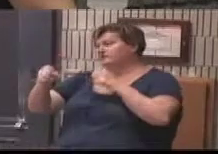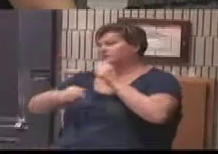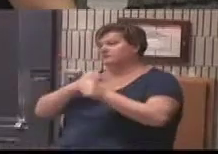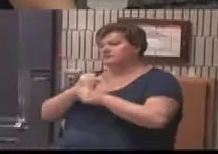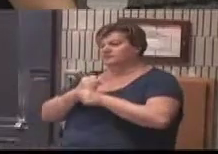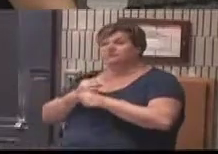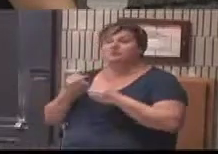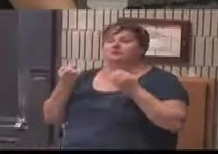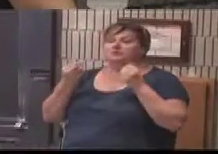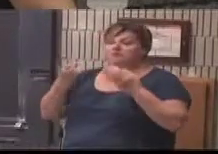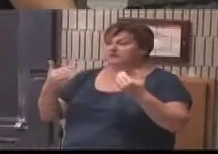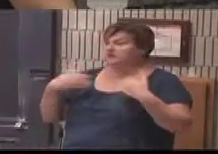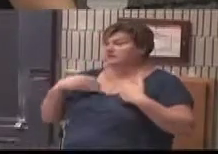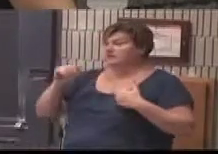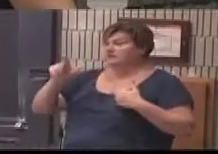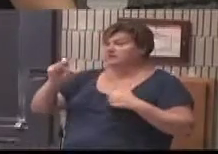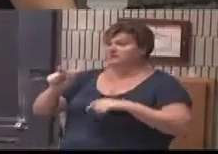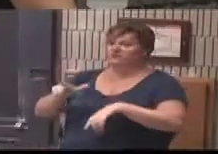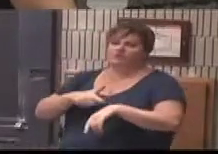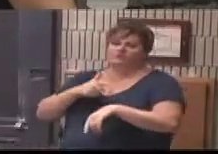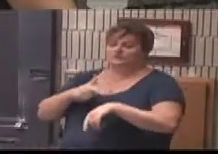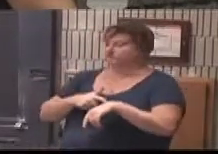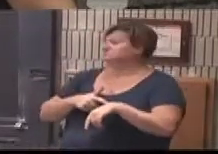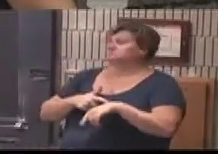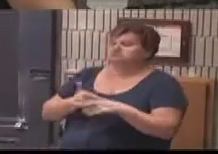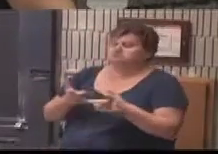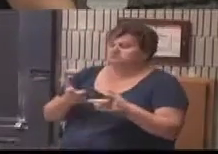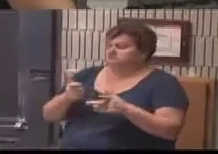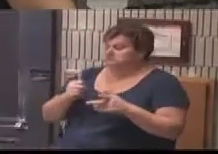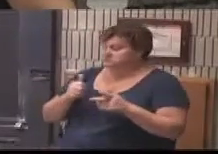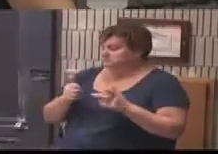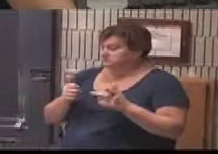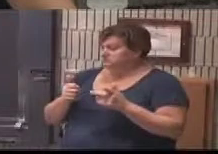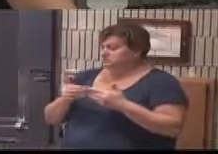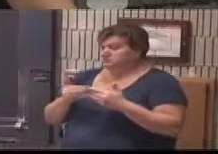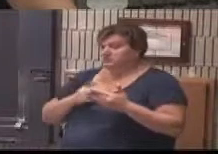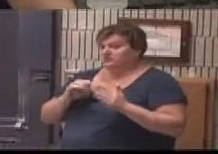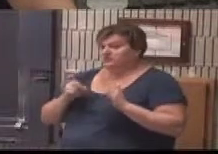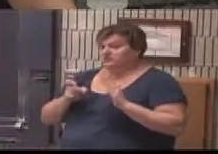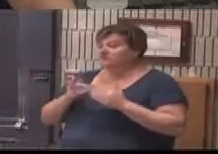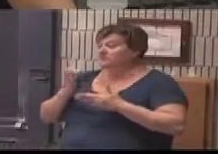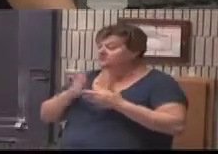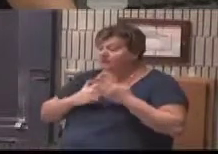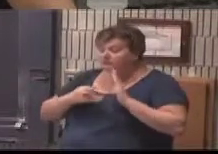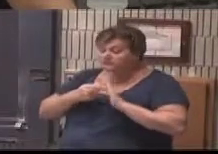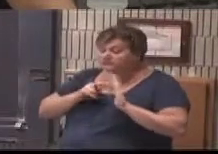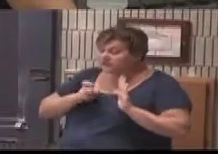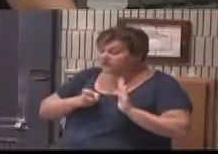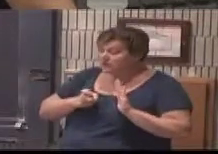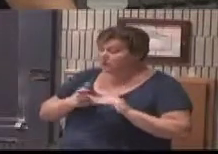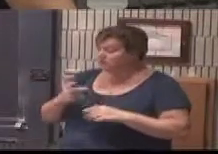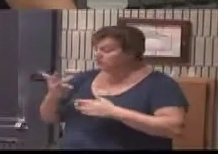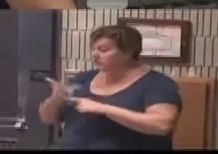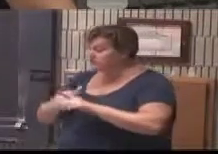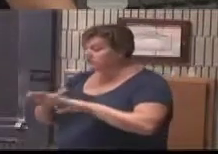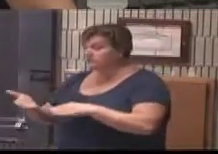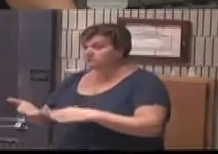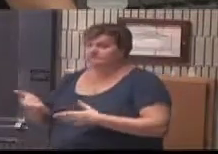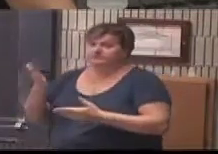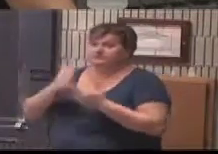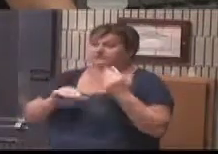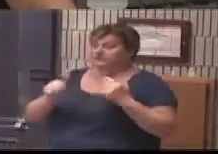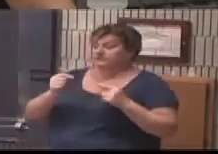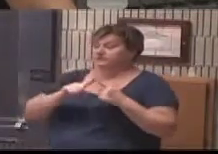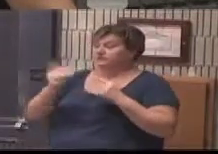have ALS for a while before it's diagnosed. I've met some people that died 3 months after being diagnosed. We have some people who've been living